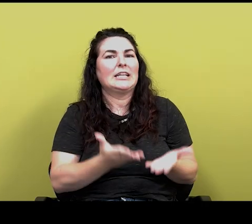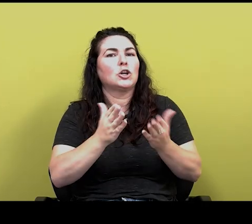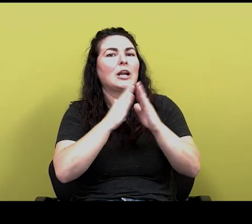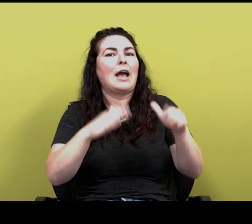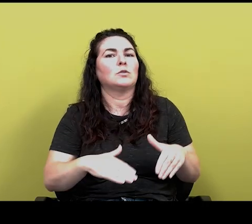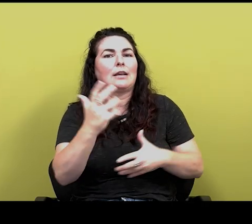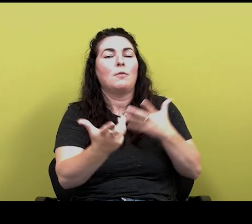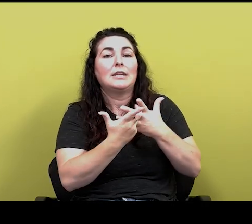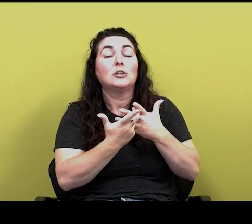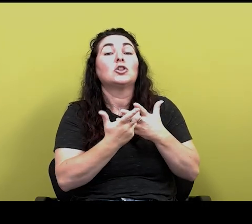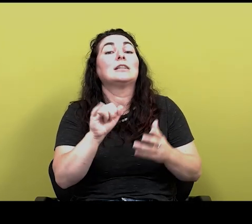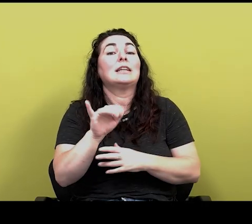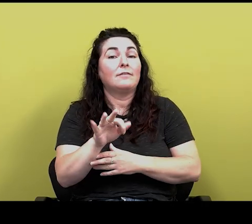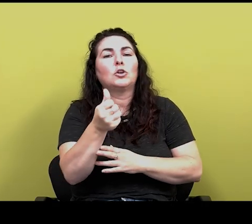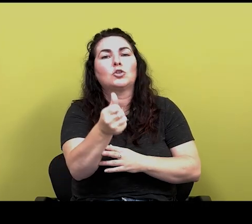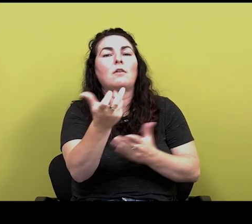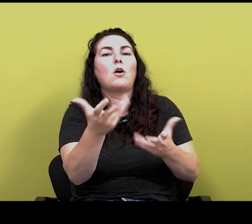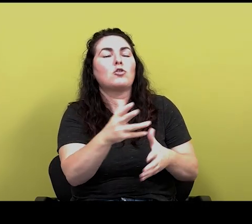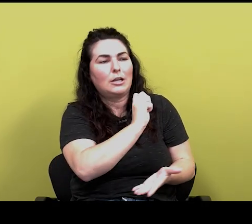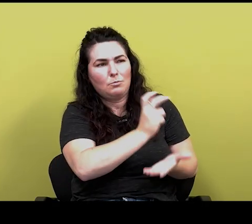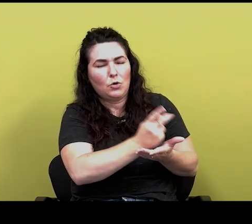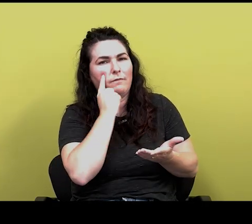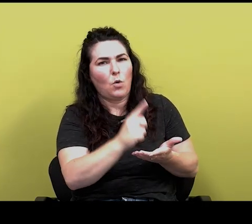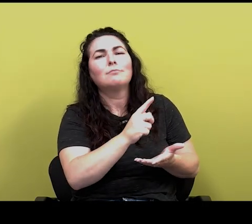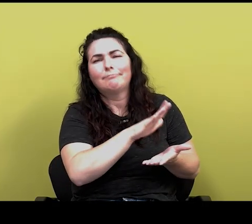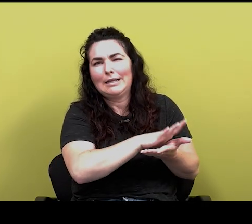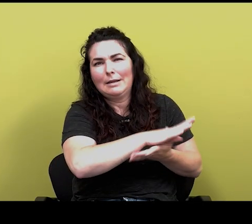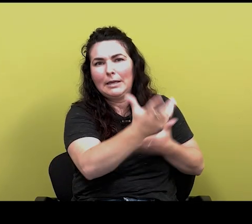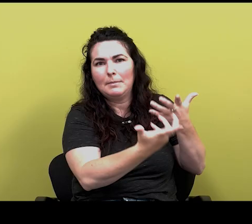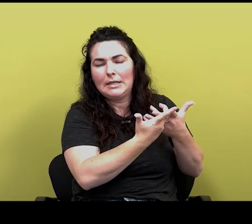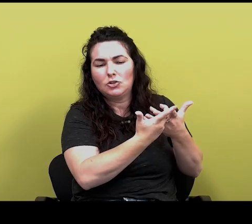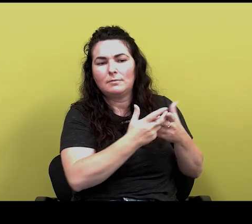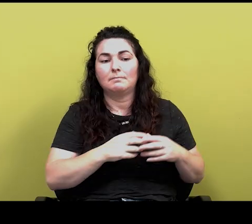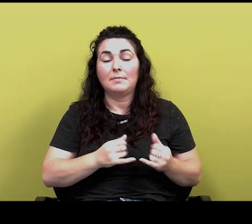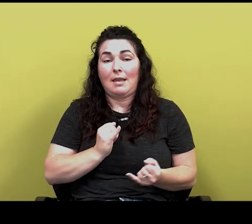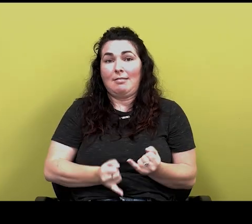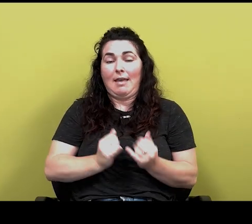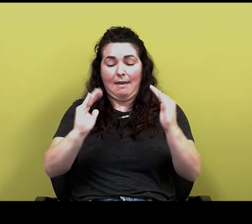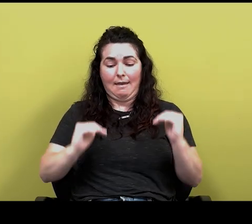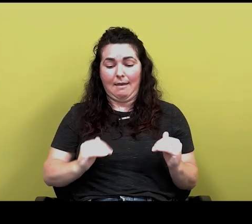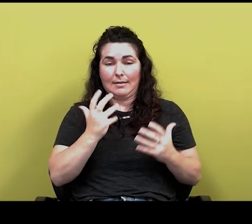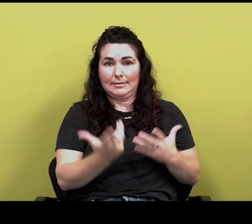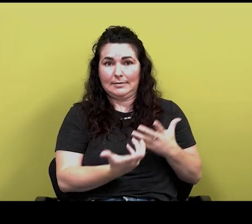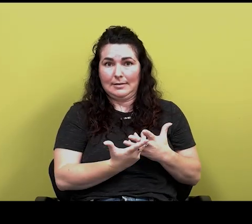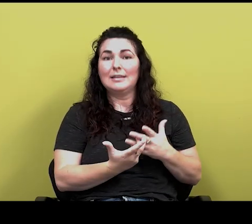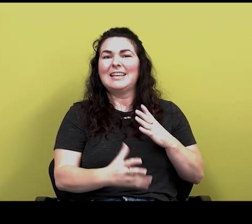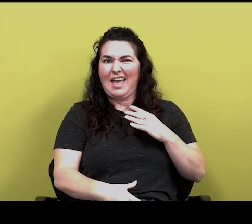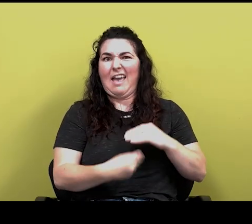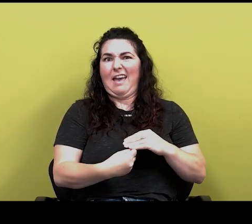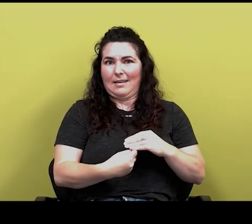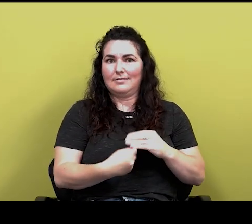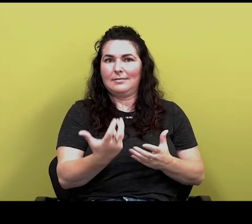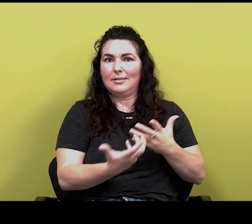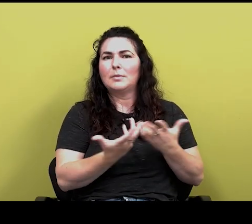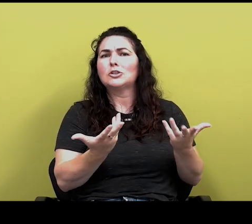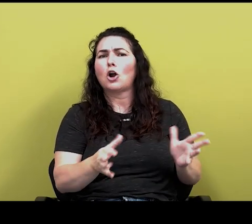a student is already registered and approved for academic accommodations. And the final selection pertains to adding academic accommodations